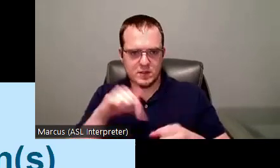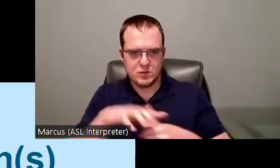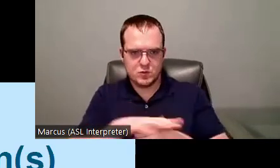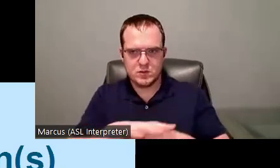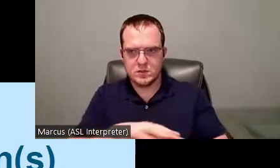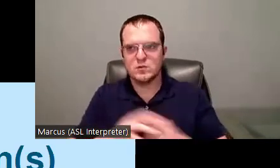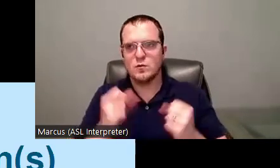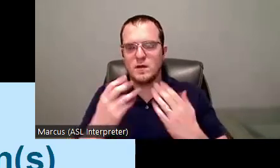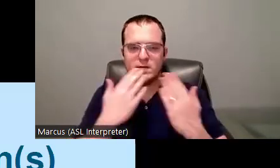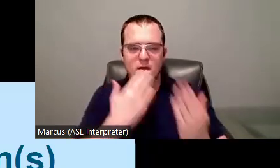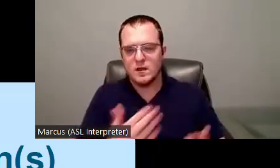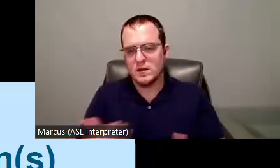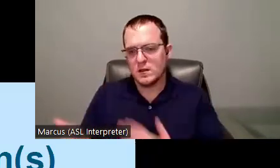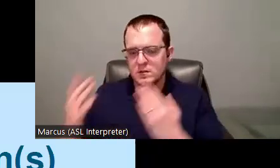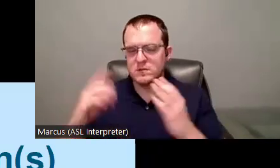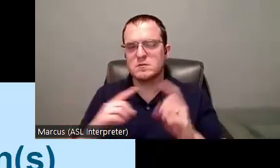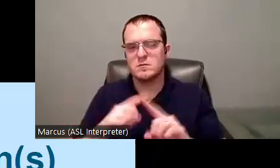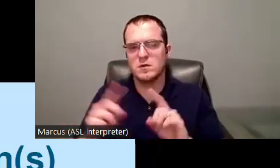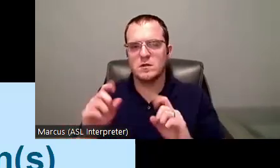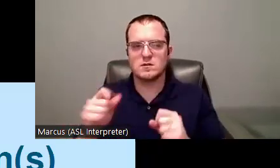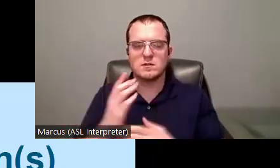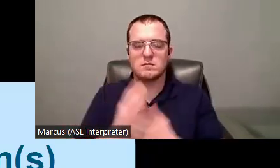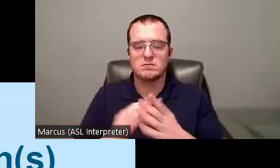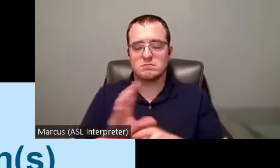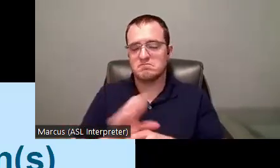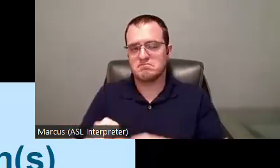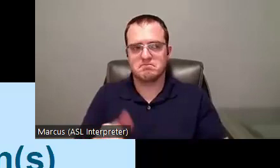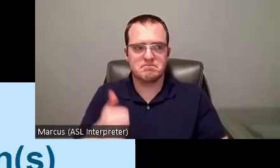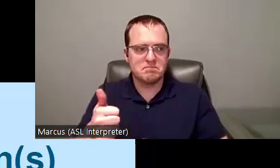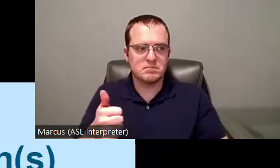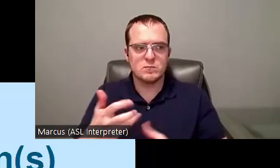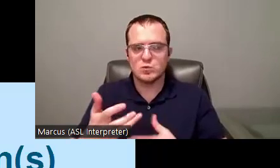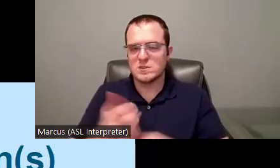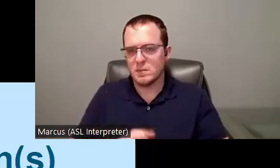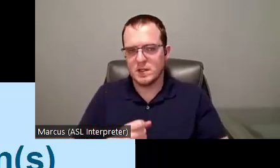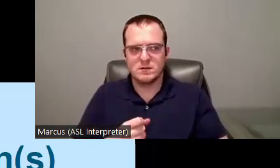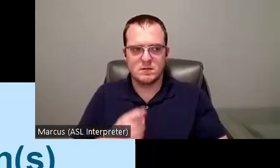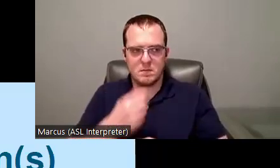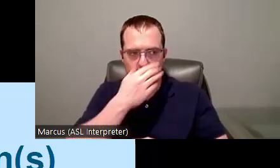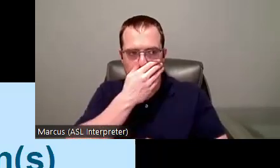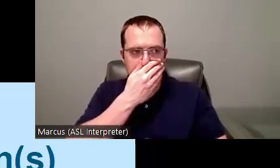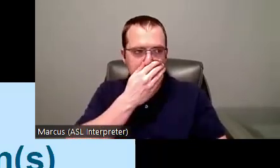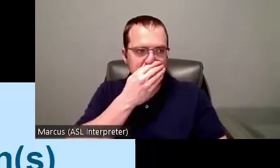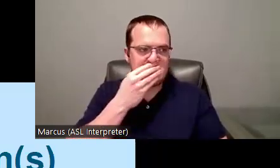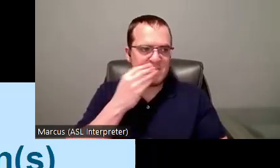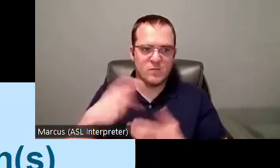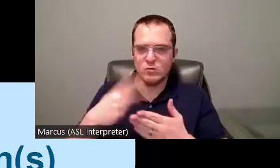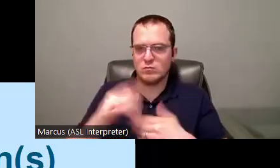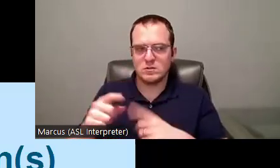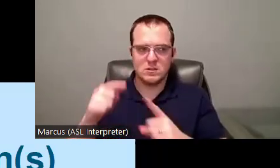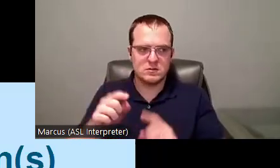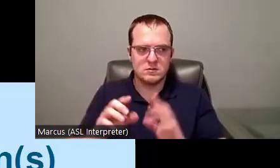to go around, and there's some phenomenal recipients and projects that are being highlighted here. So thank you